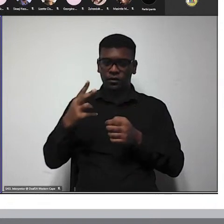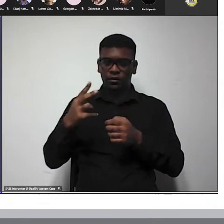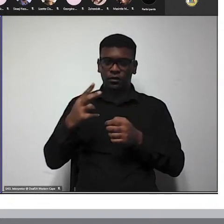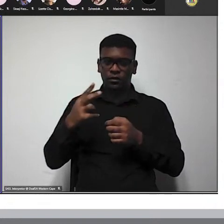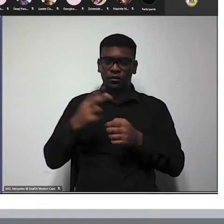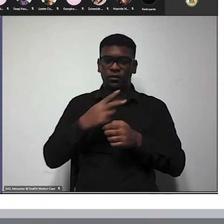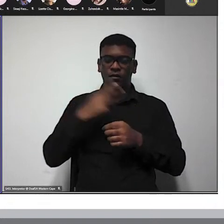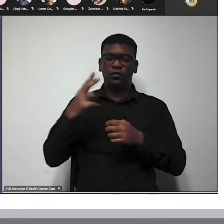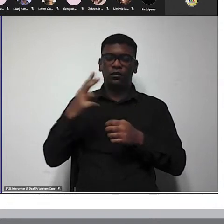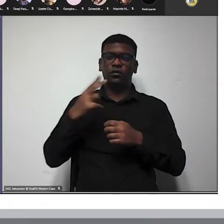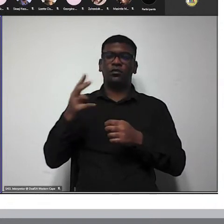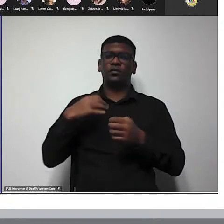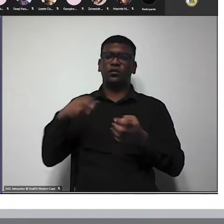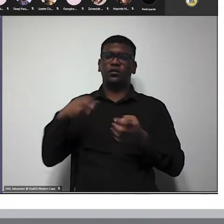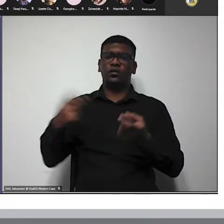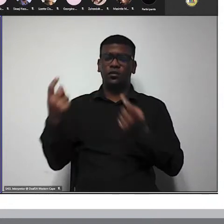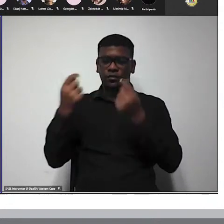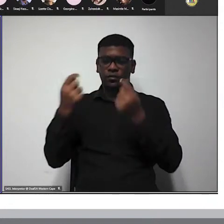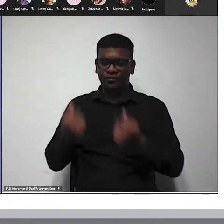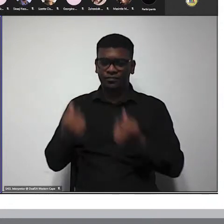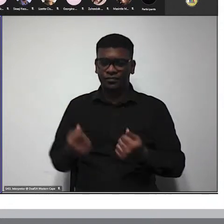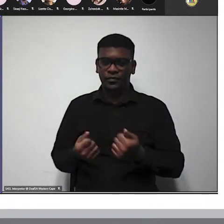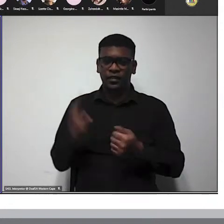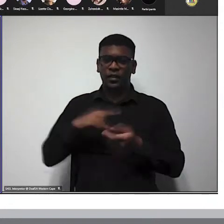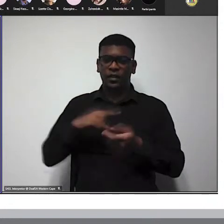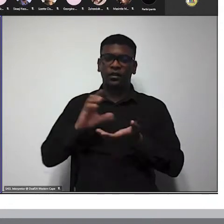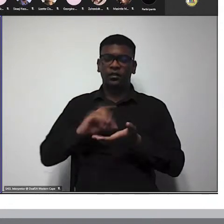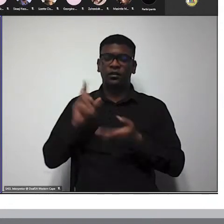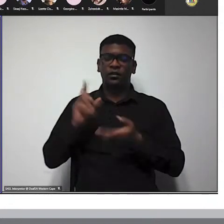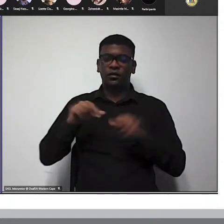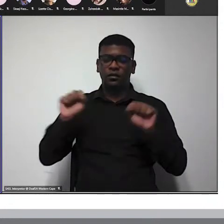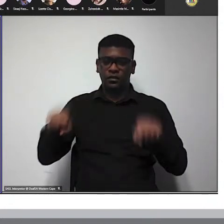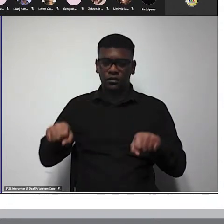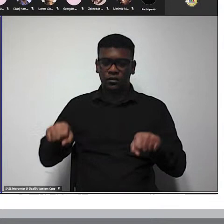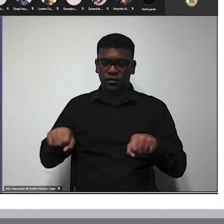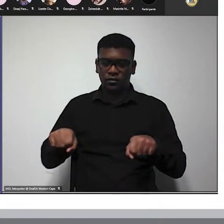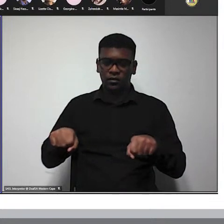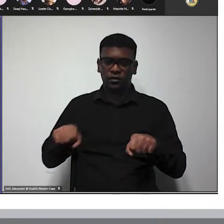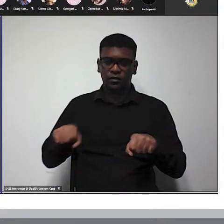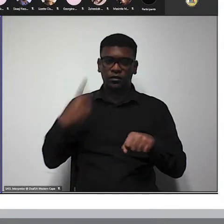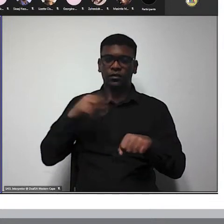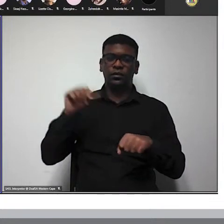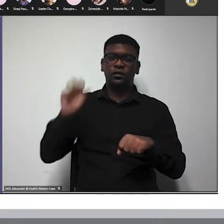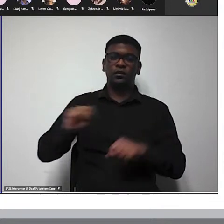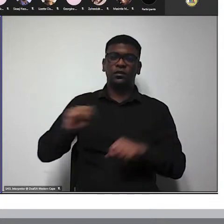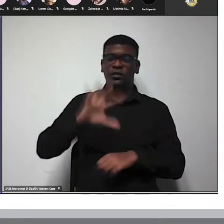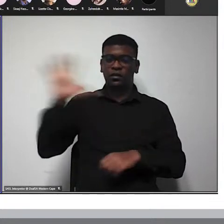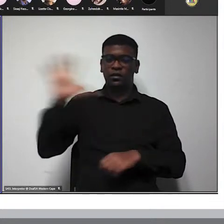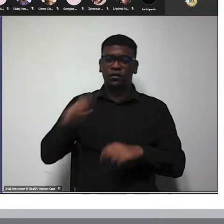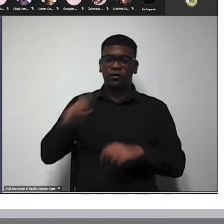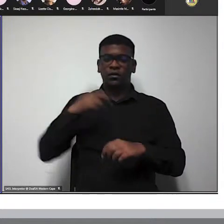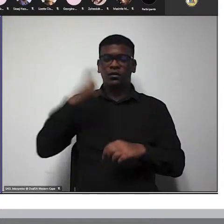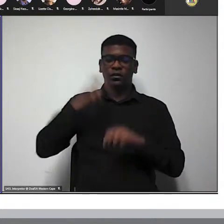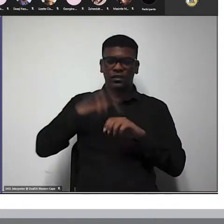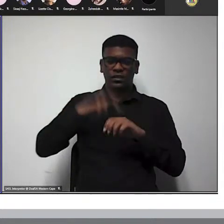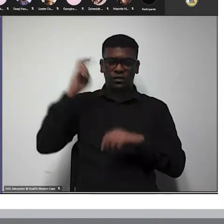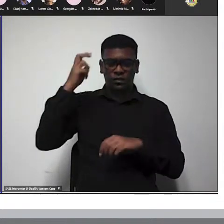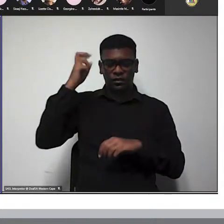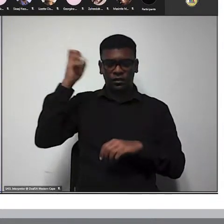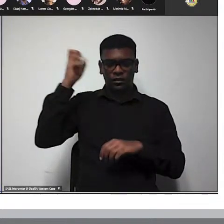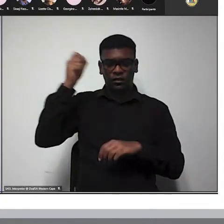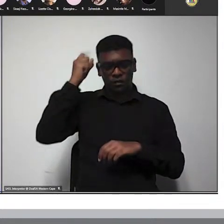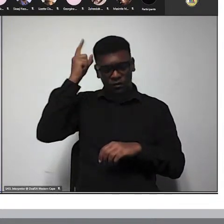the Continental Free Trade Agreement, looking at SADC as a whole, looking at South Africa, and really understanding, you